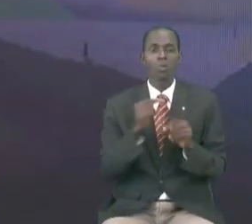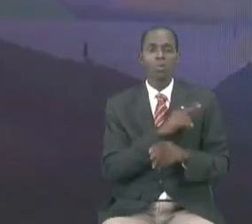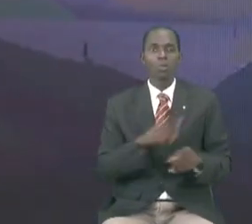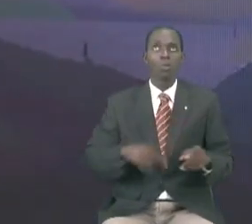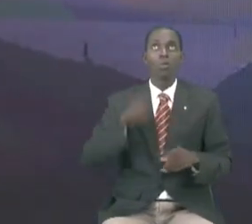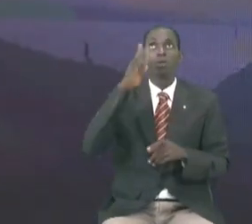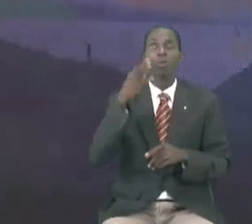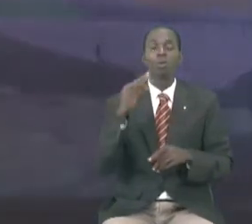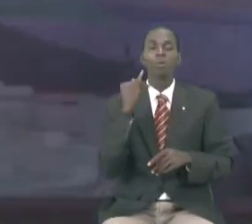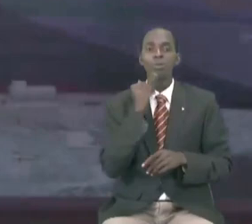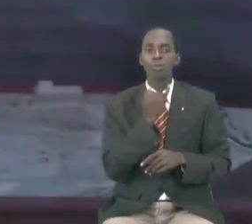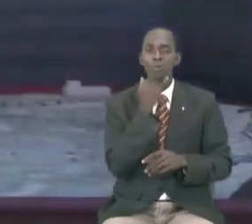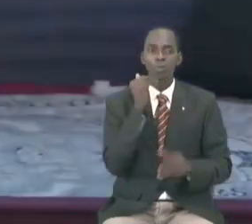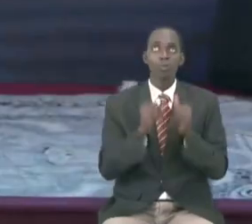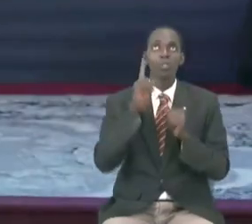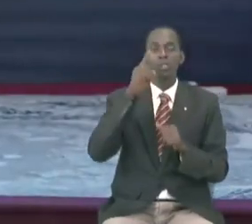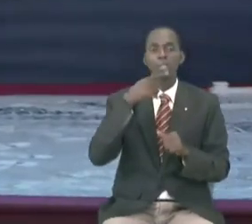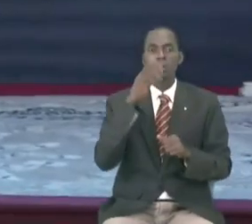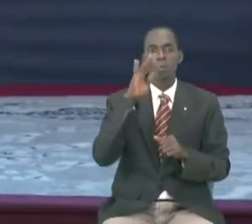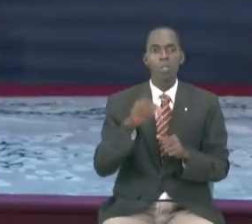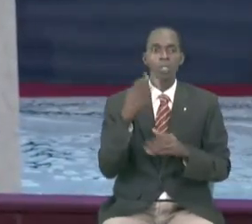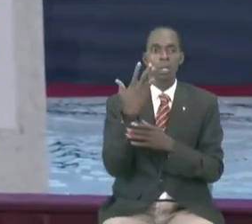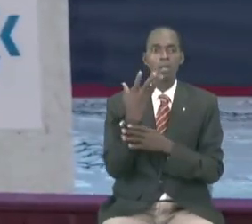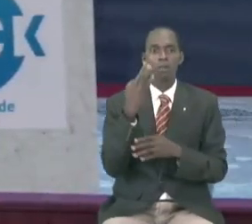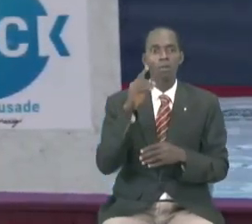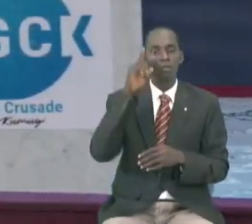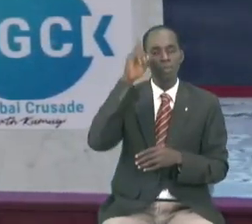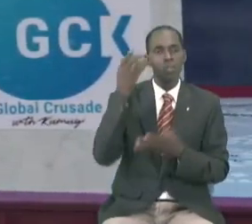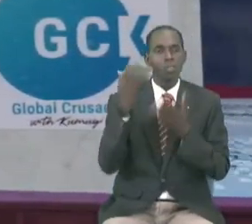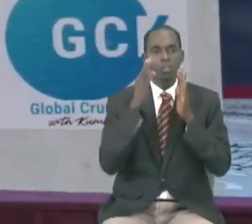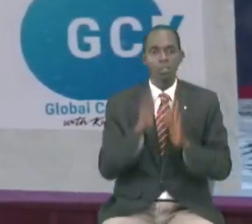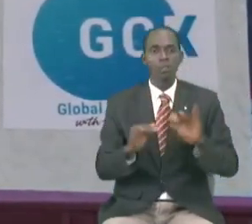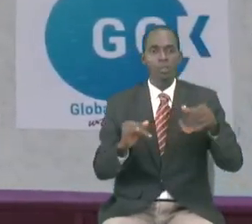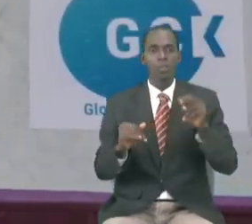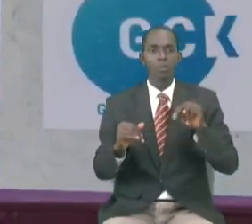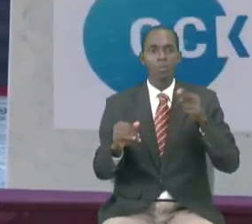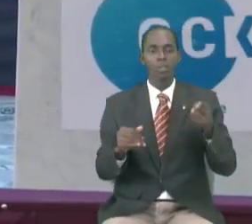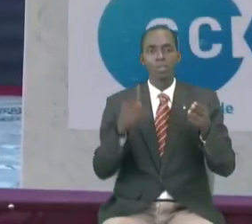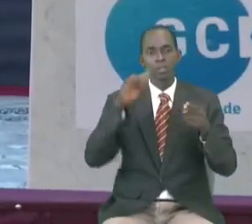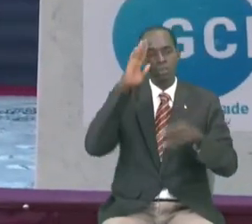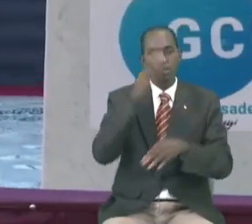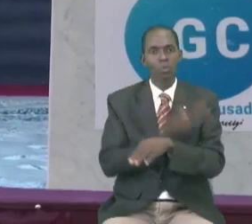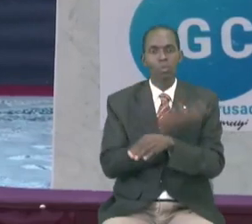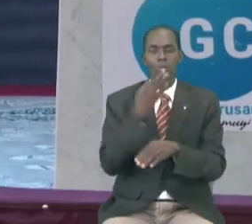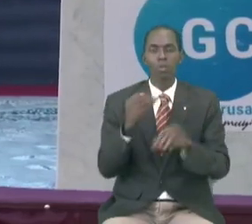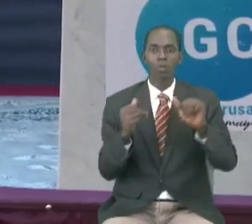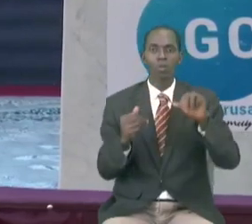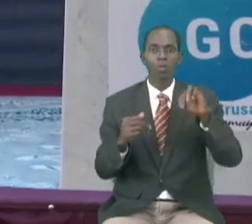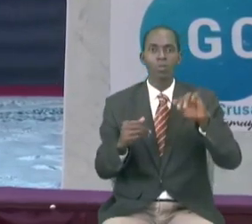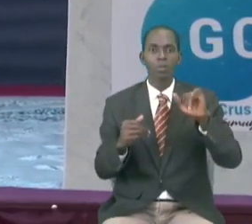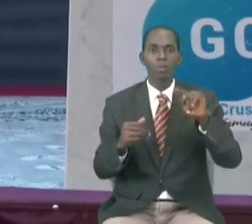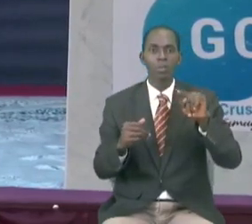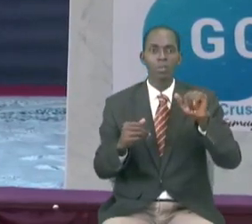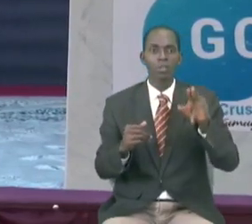which was of Gath Hepher. As long as he was in the convenient place, in the comfortable